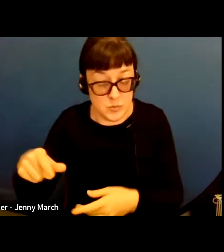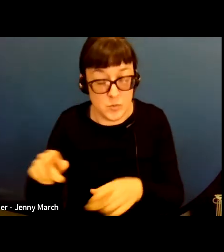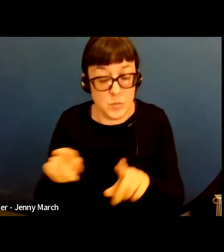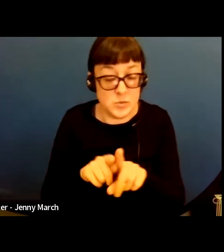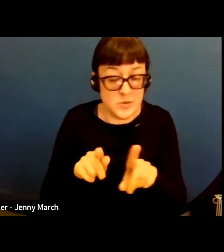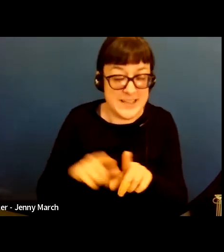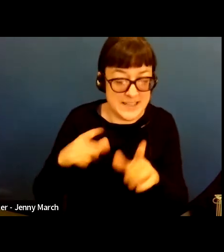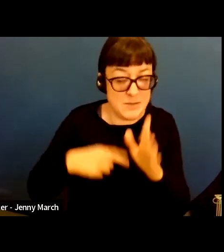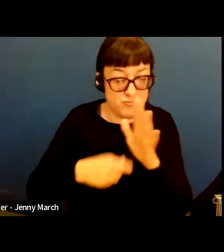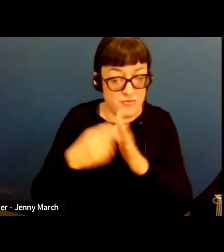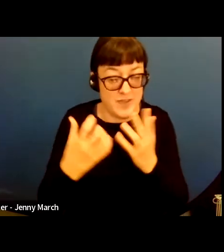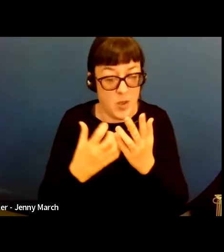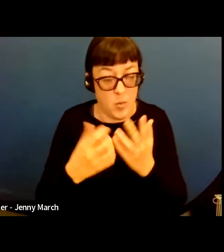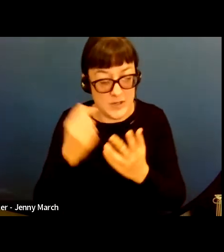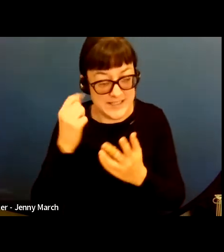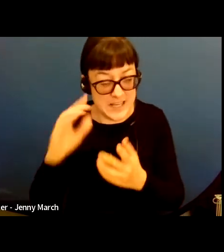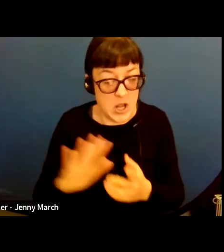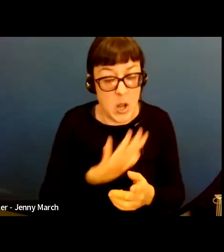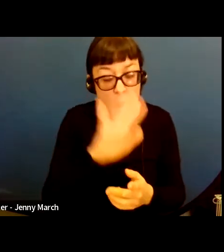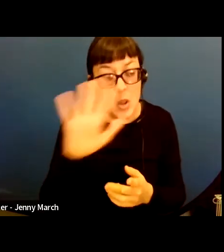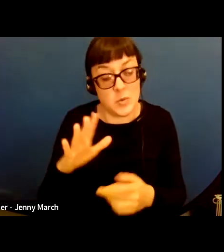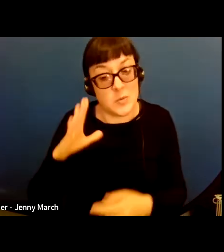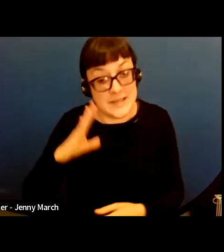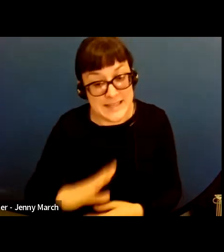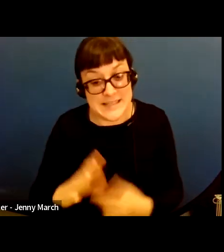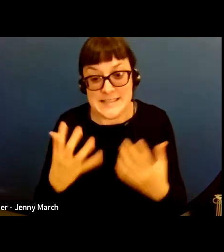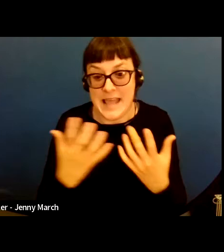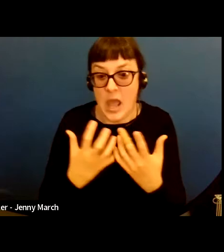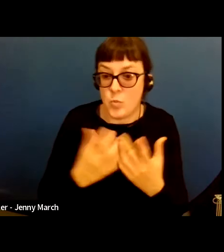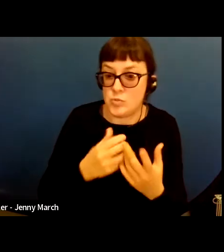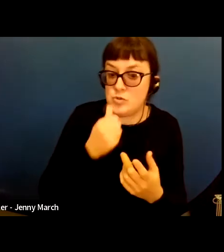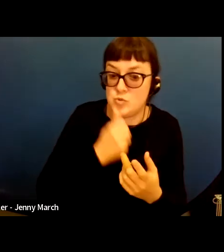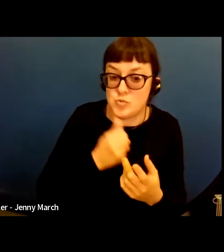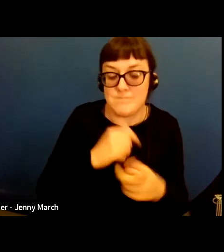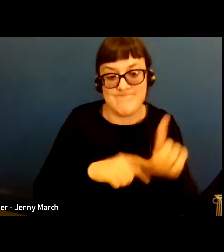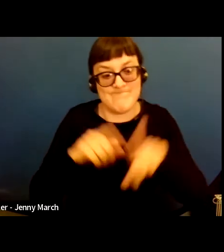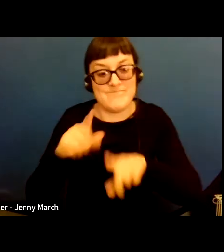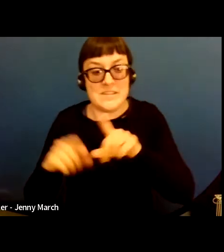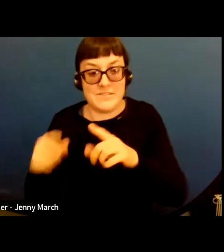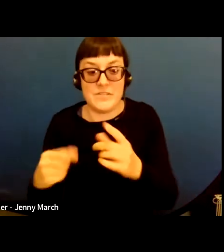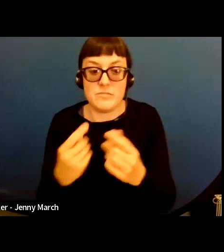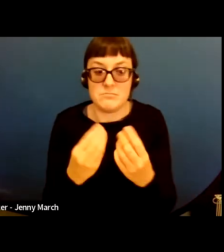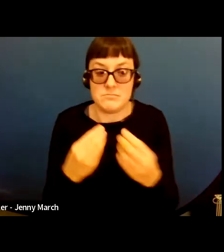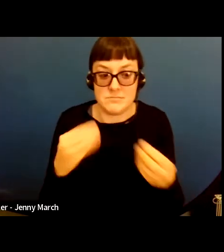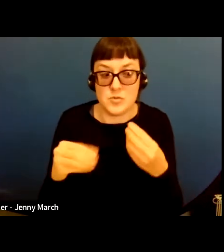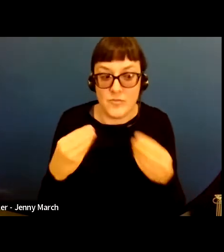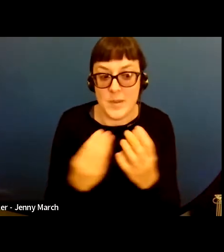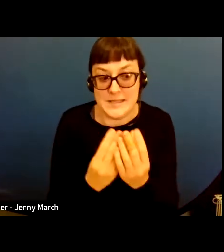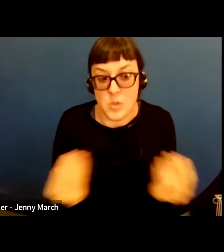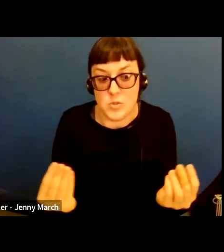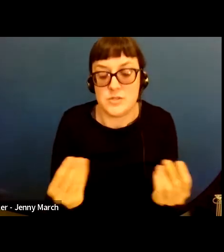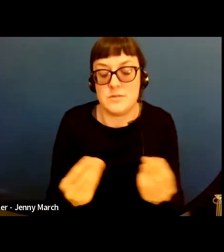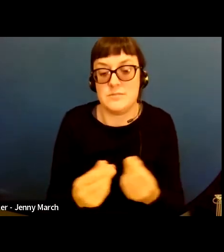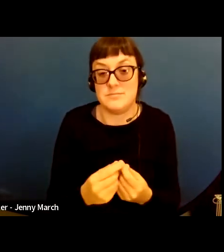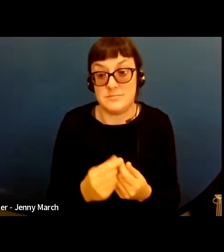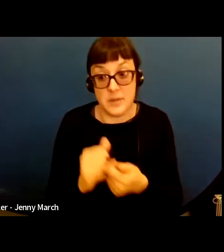and understanding the availability and usability of different solutions across different contexts. And again, partnering with organizations